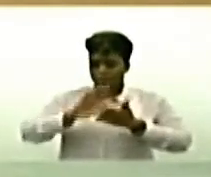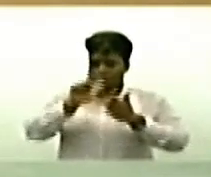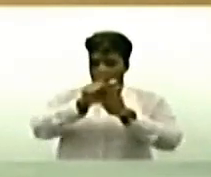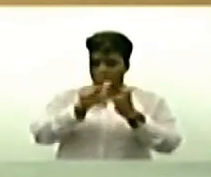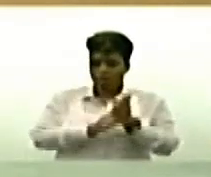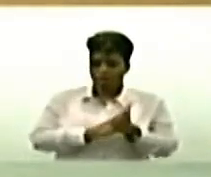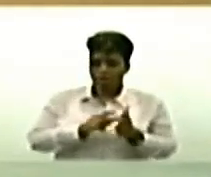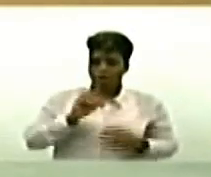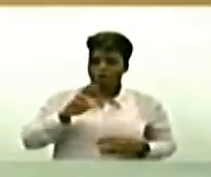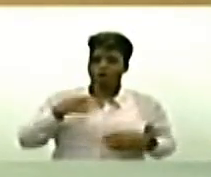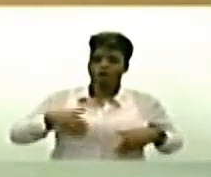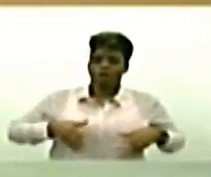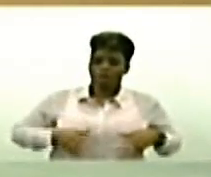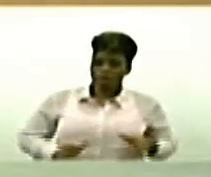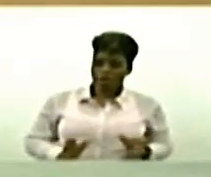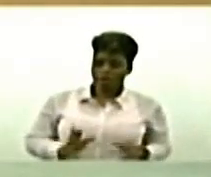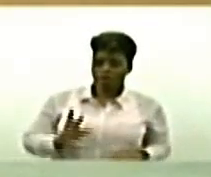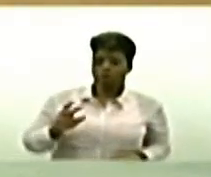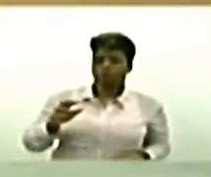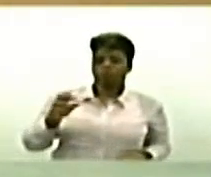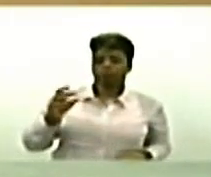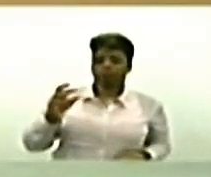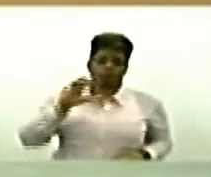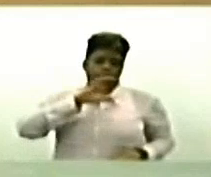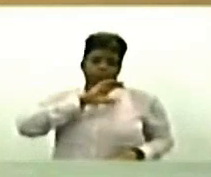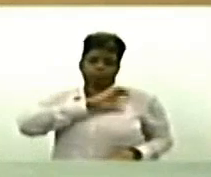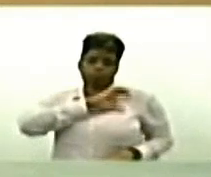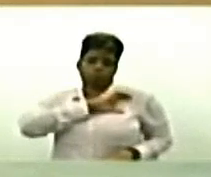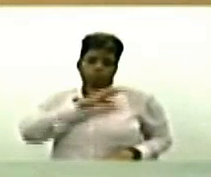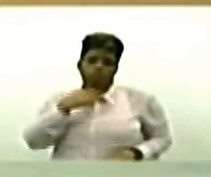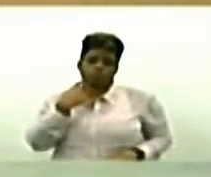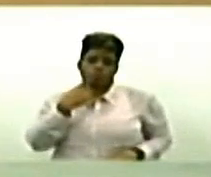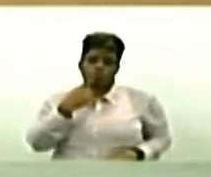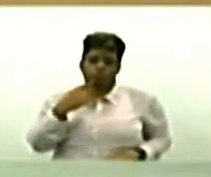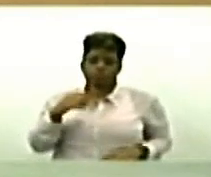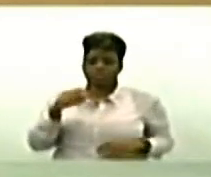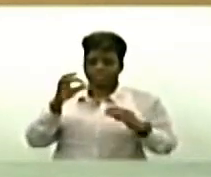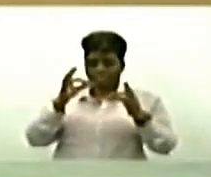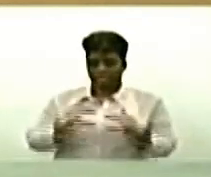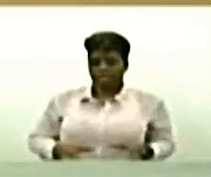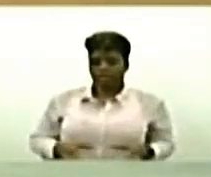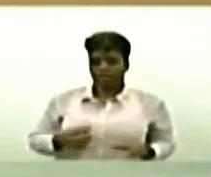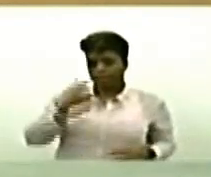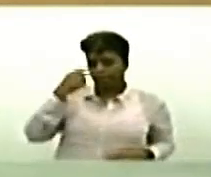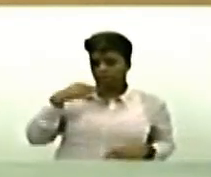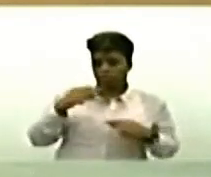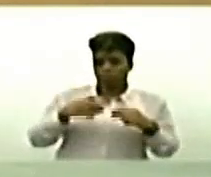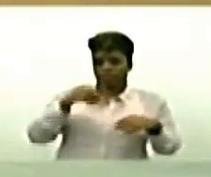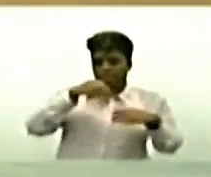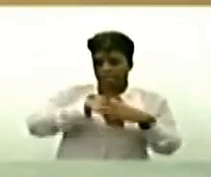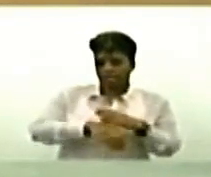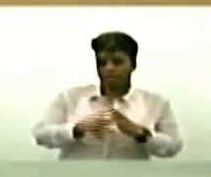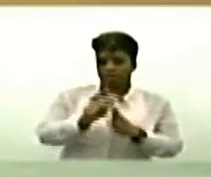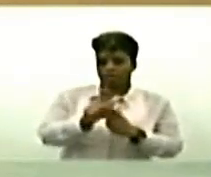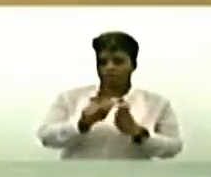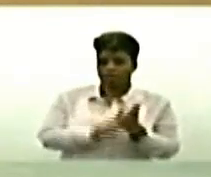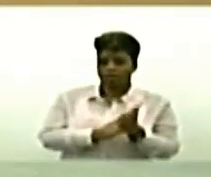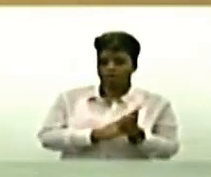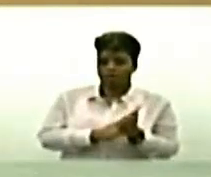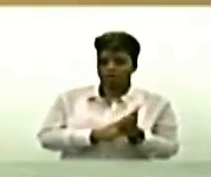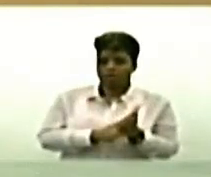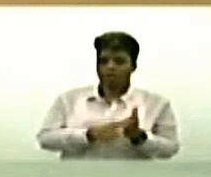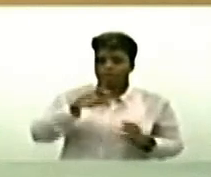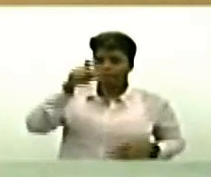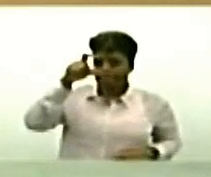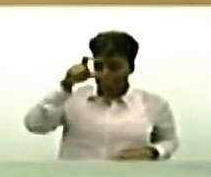RGPF? Because when we... Or the Transport Board, because when we put it in here into law, it has